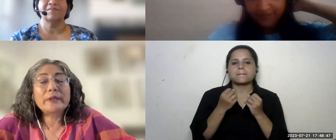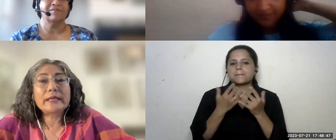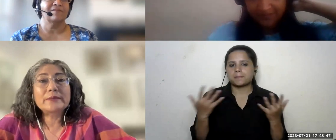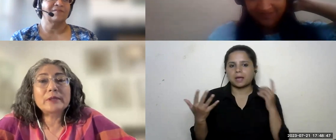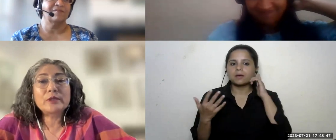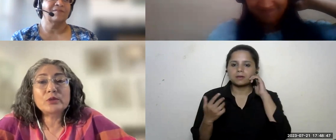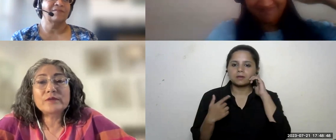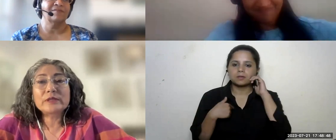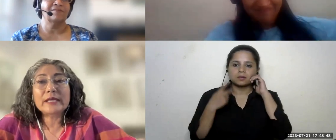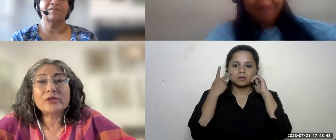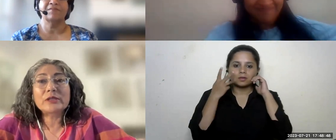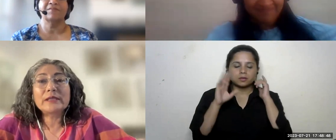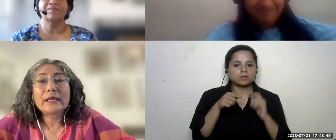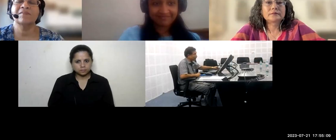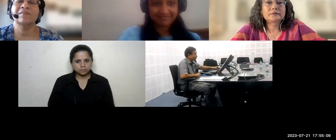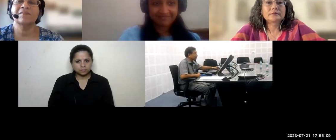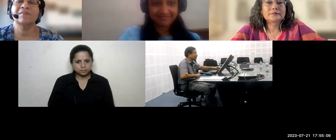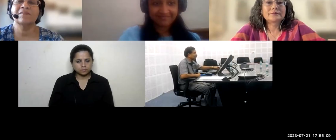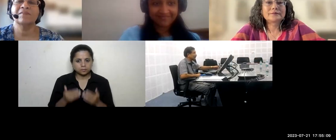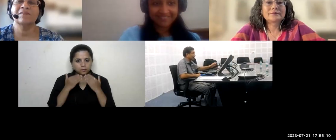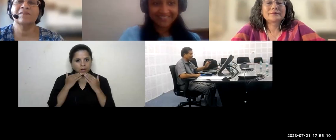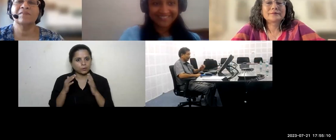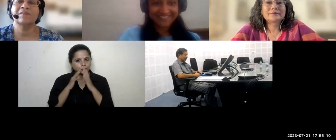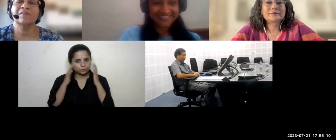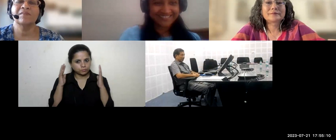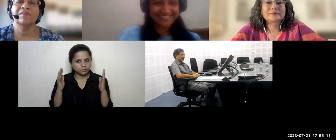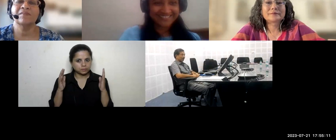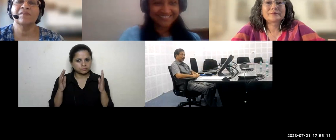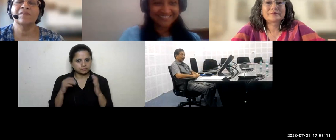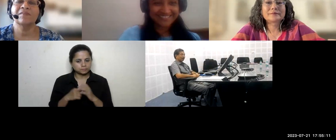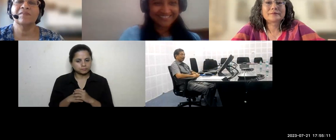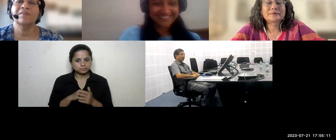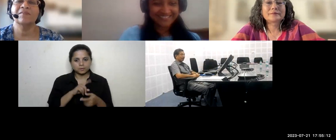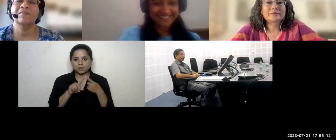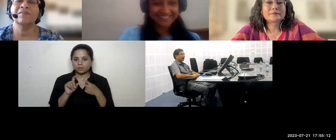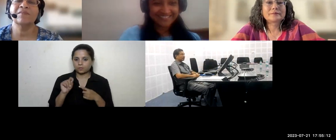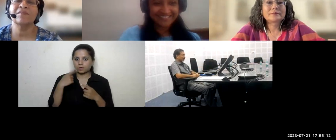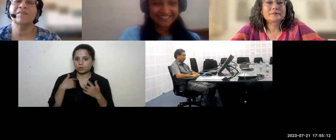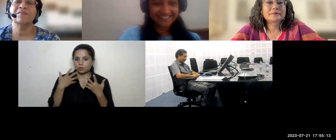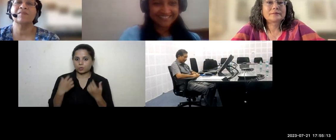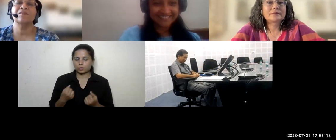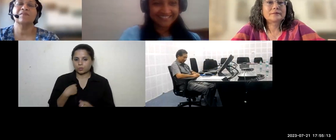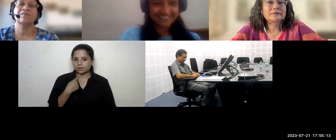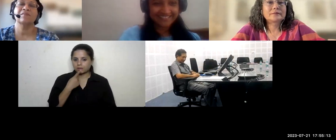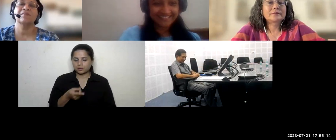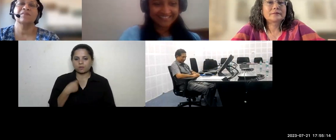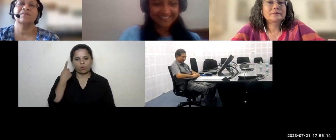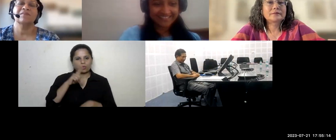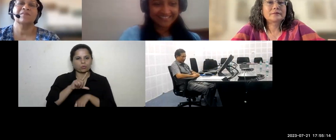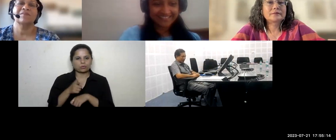i hope it has been a useful session very much uh first of all let me apologize for the delay